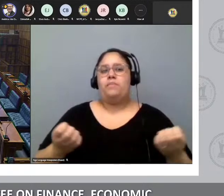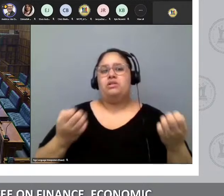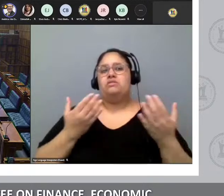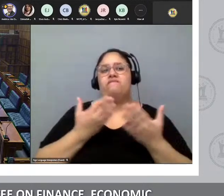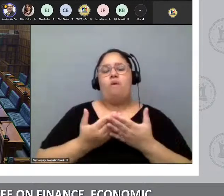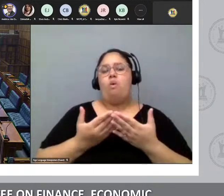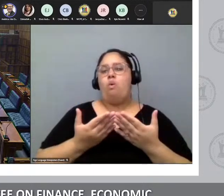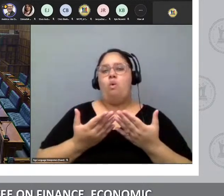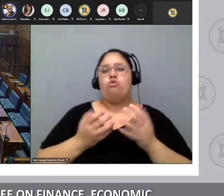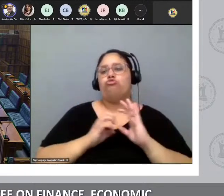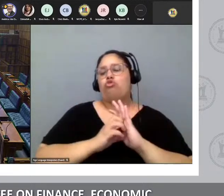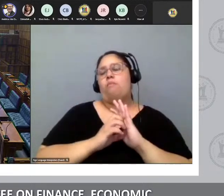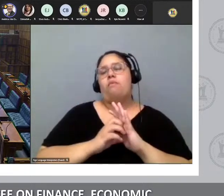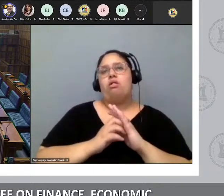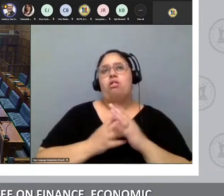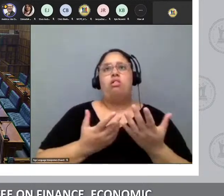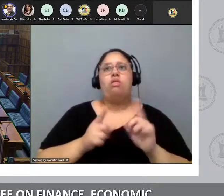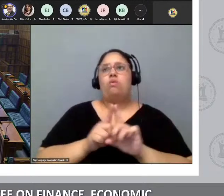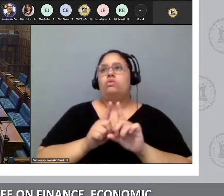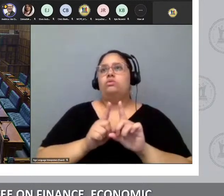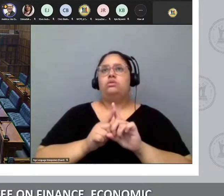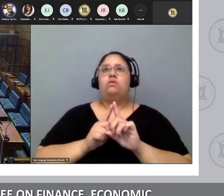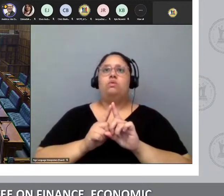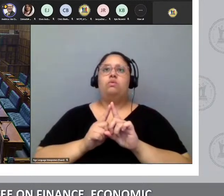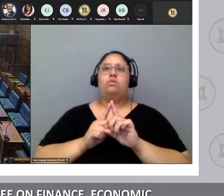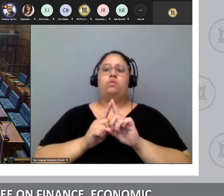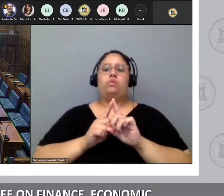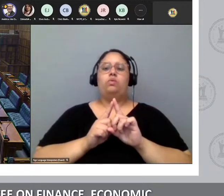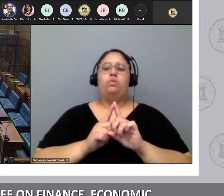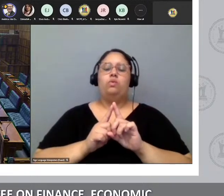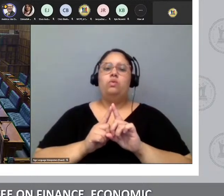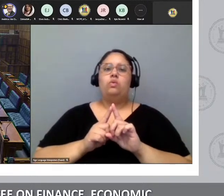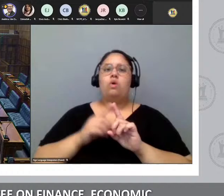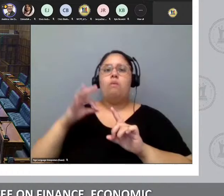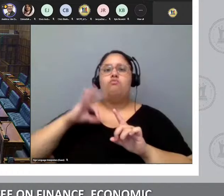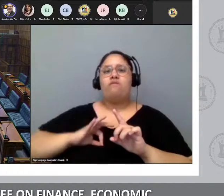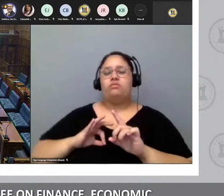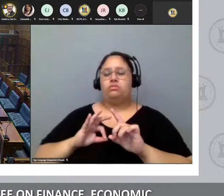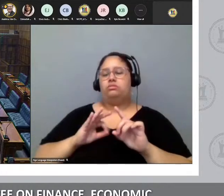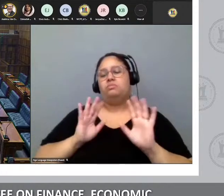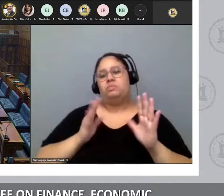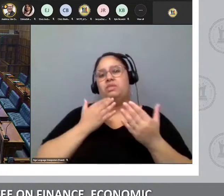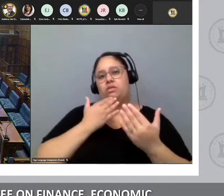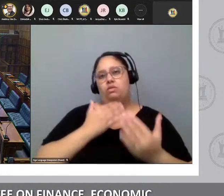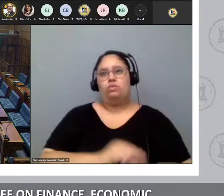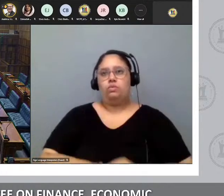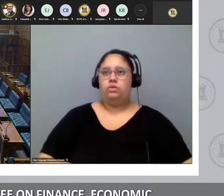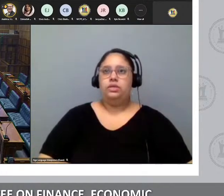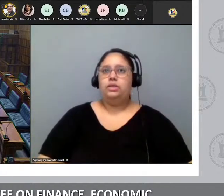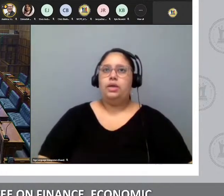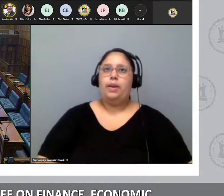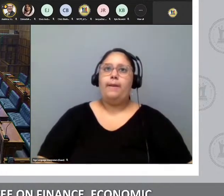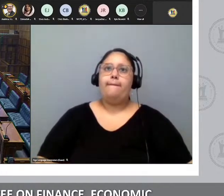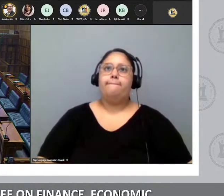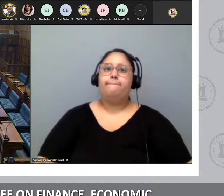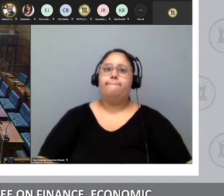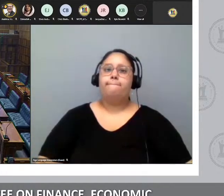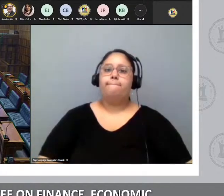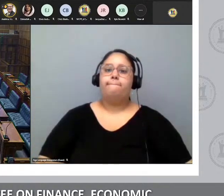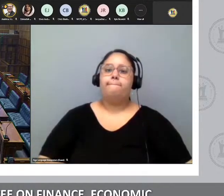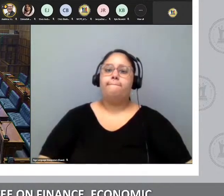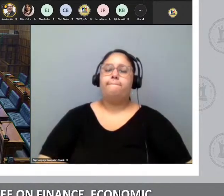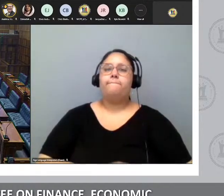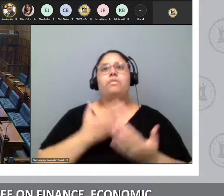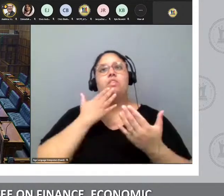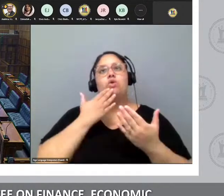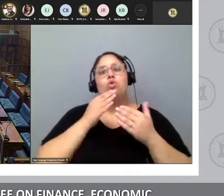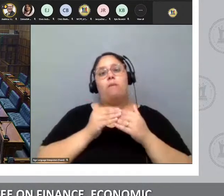to to for example also increase the the the profits thank you thank you very much